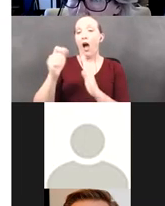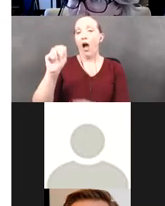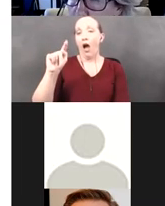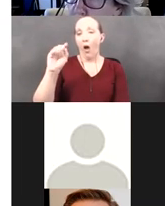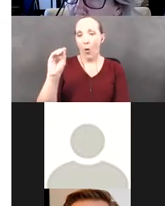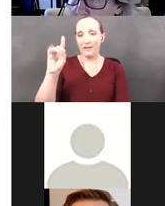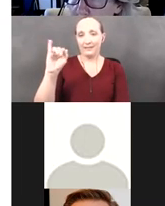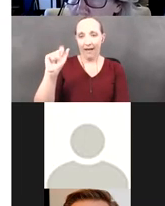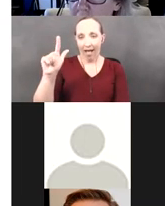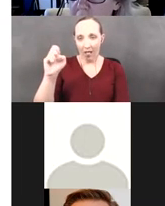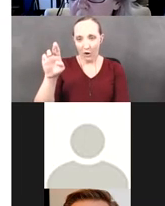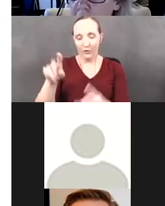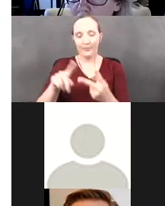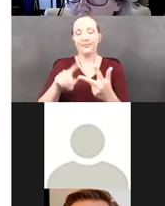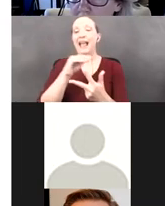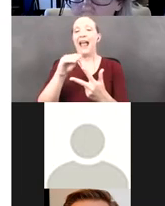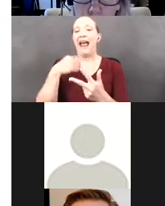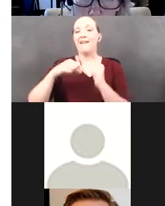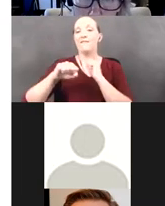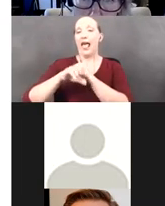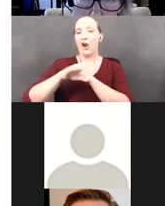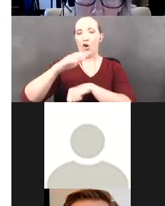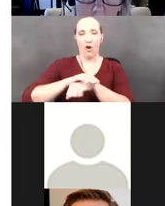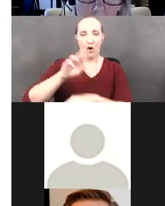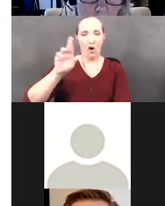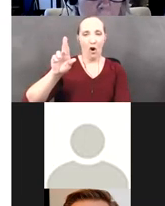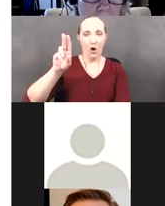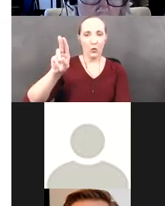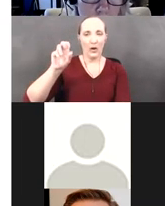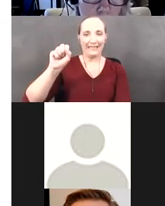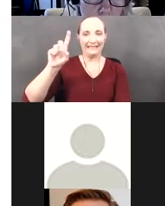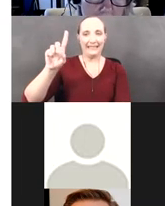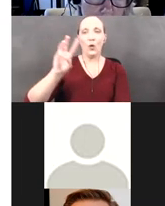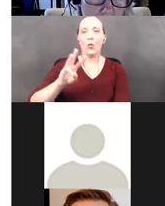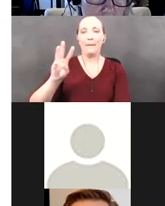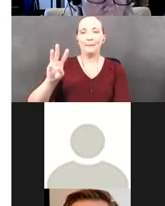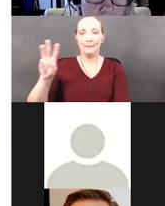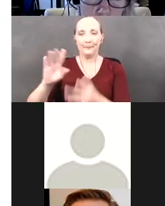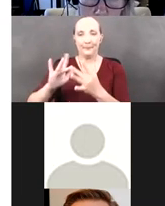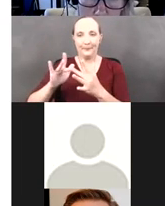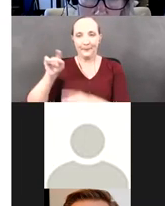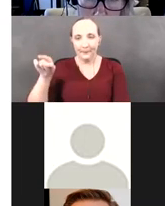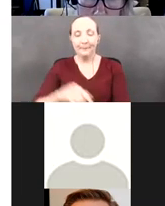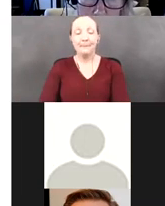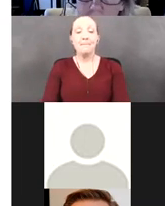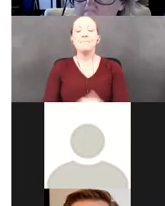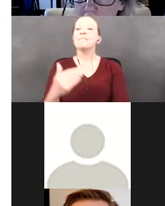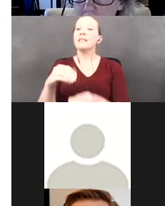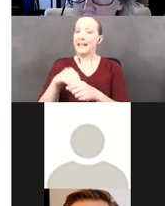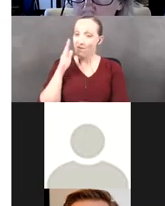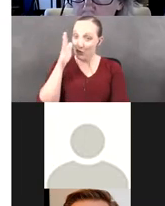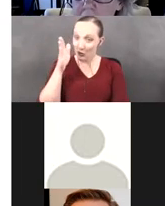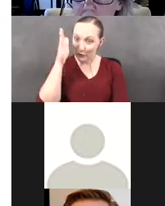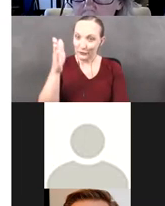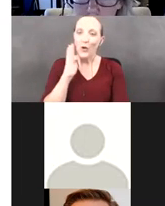and llamadas through flyers automáticas on the y RUSD los website. folletos But que yes, están en we la will be página web having de some future sessions RUSD. for Pero